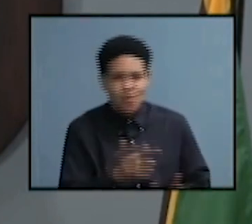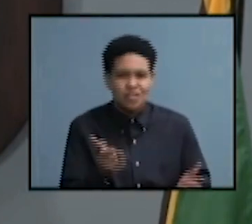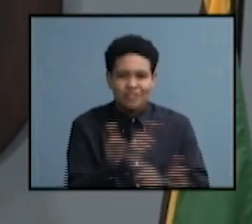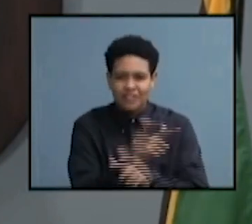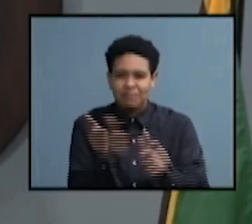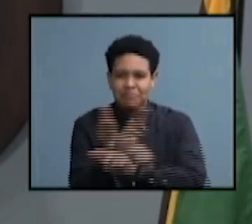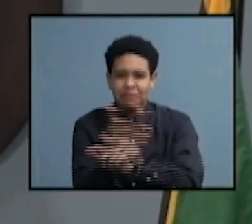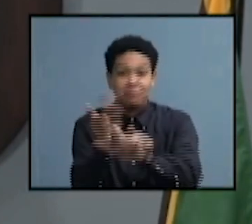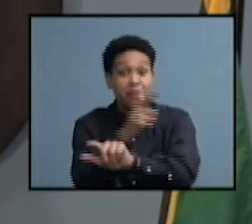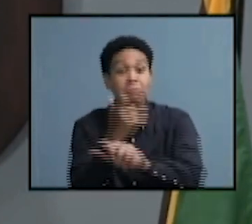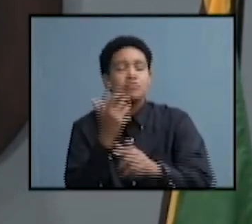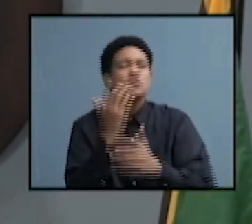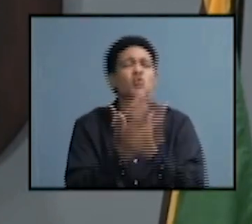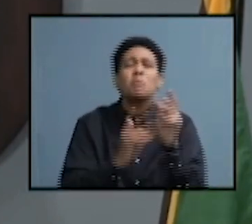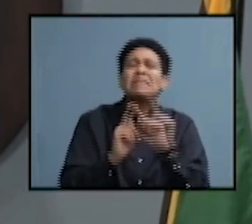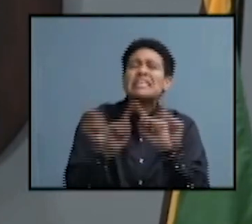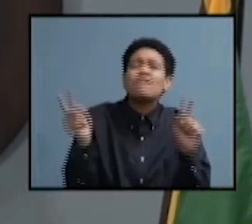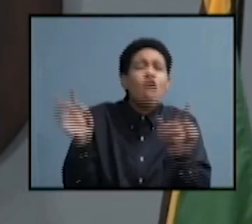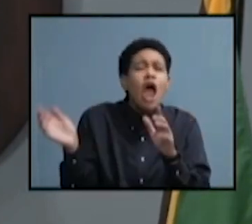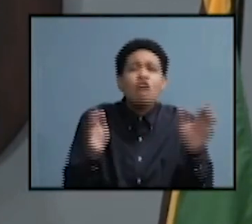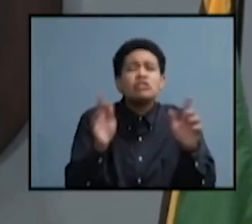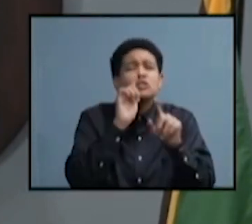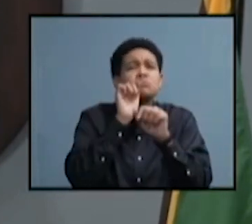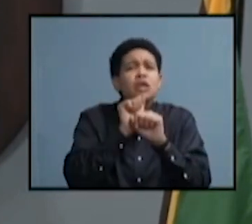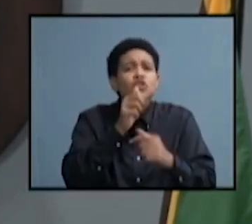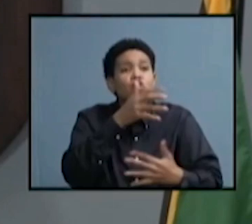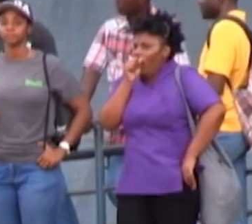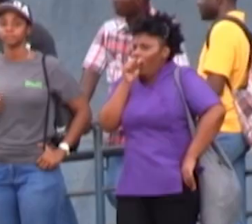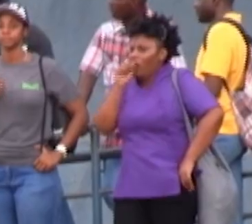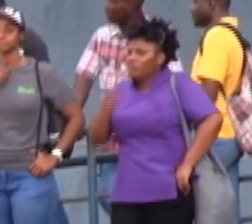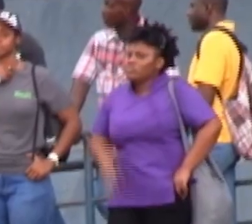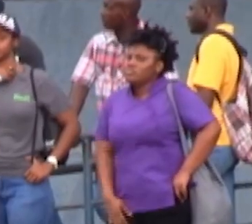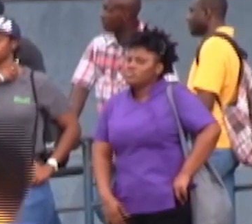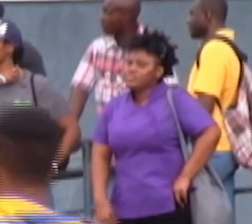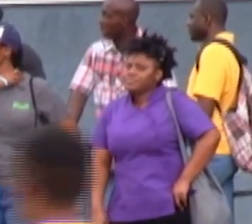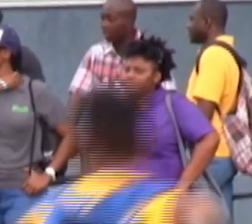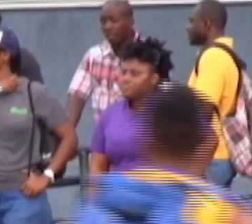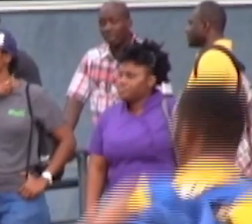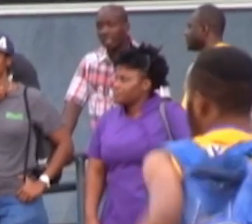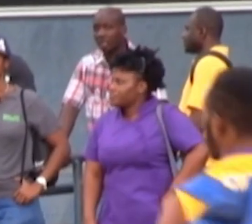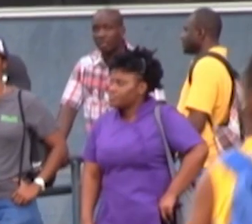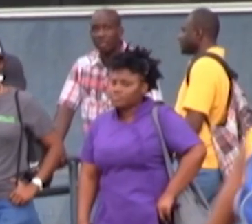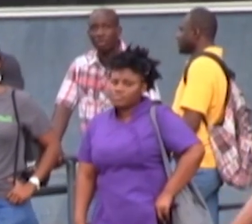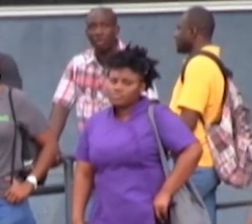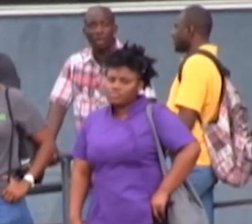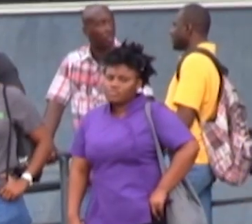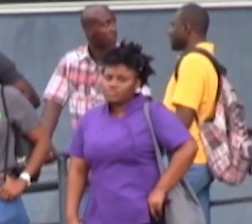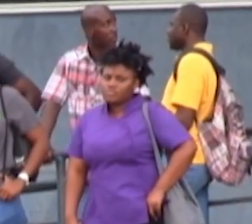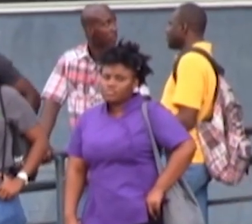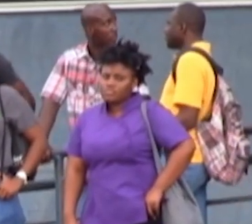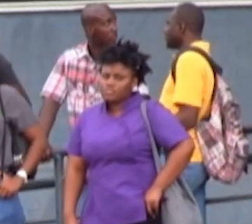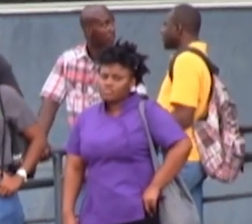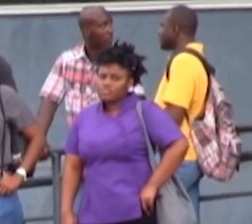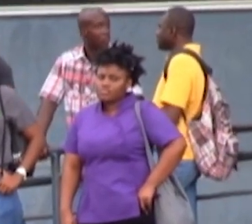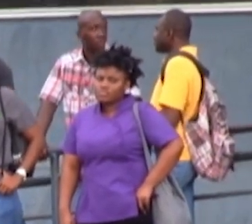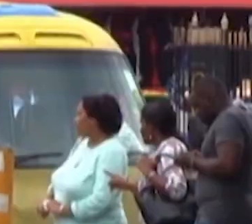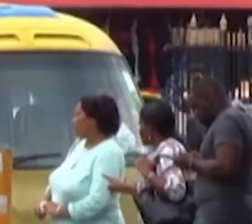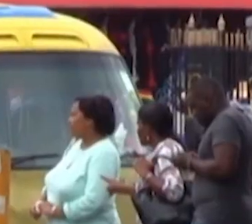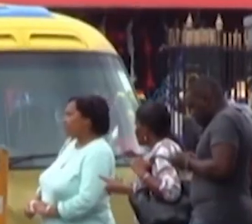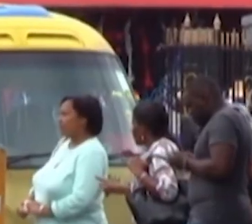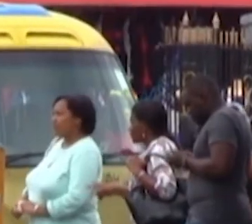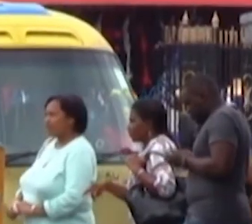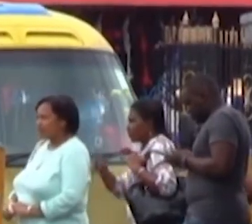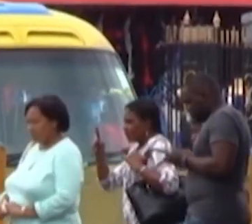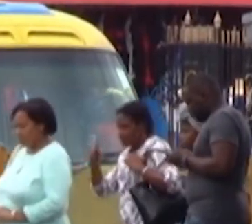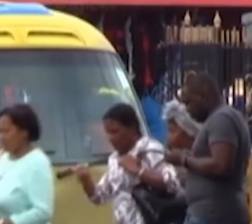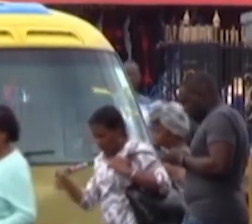ensure that social distancing is possible. Workers with underlying conditions and those who have to care for children